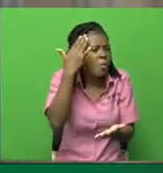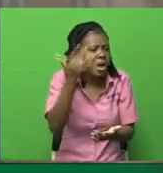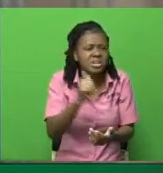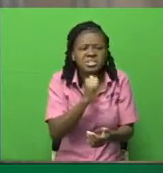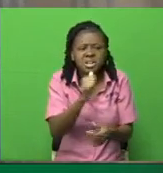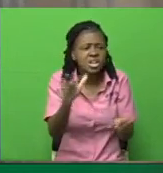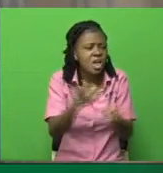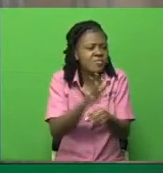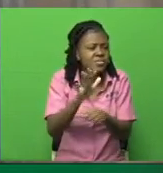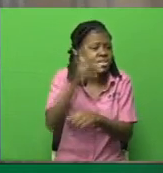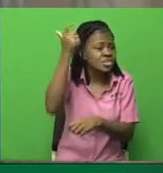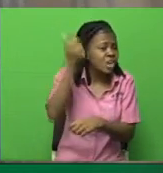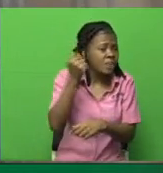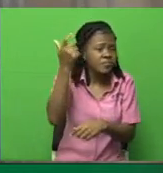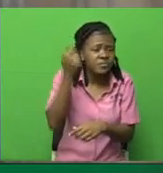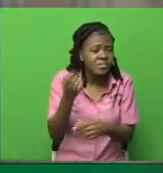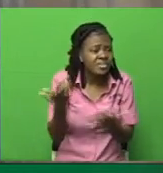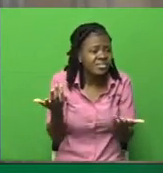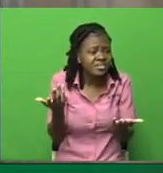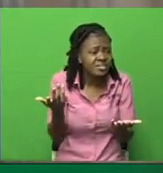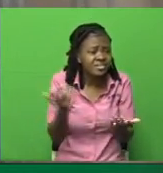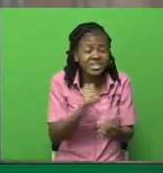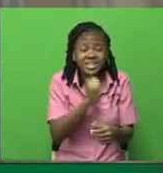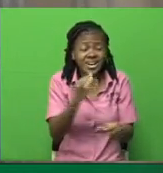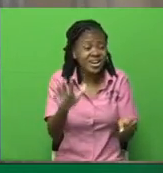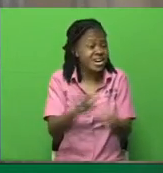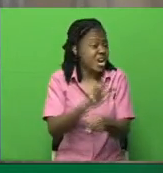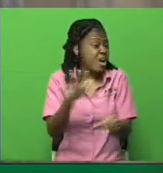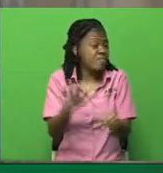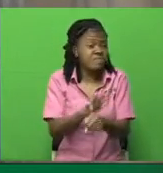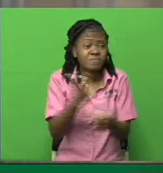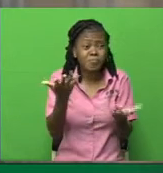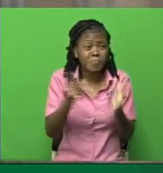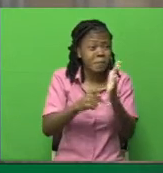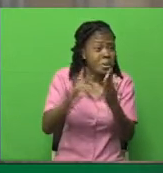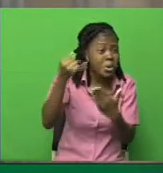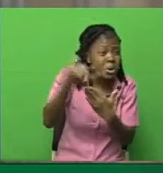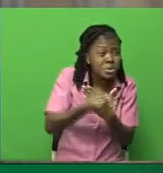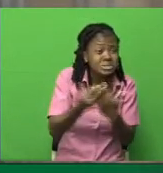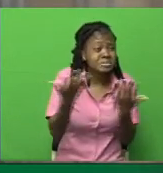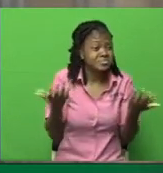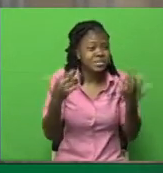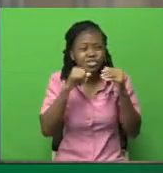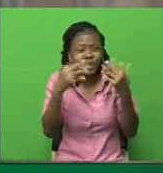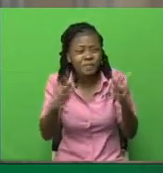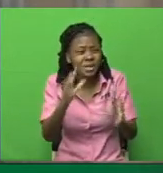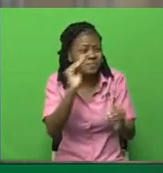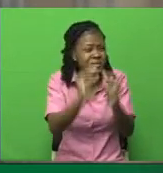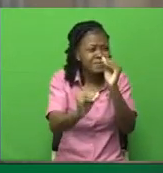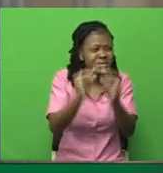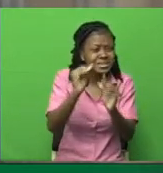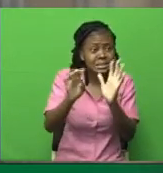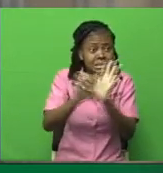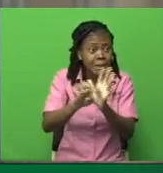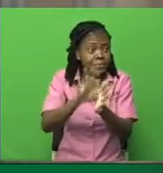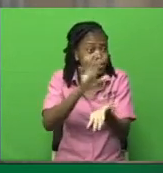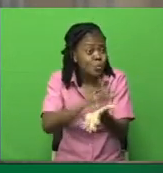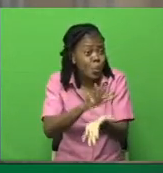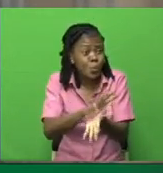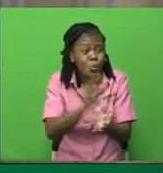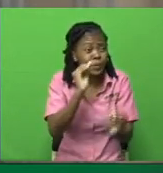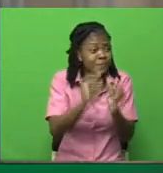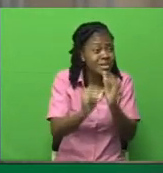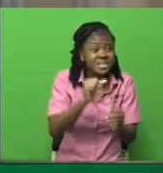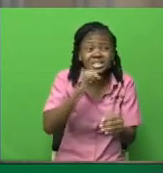levels that was their justification for storing projects in specific areas such as schools preschools